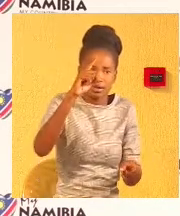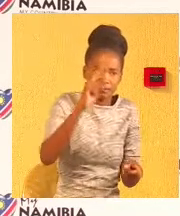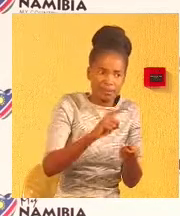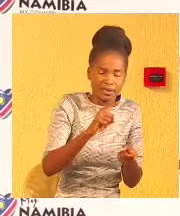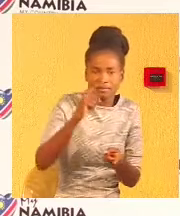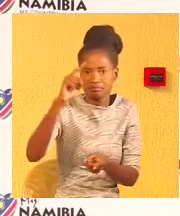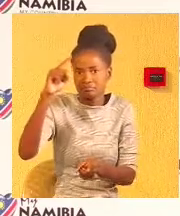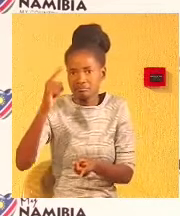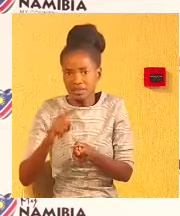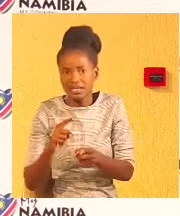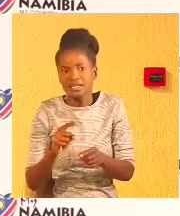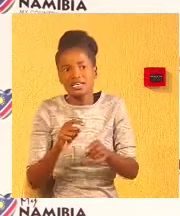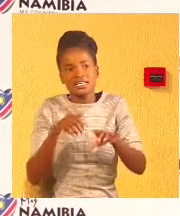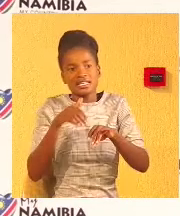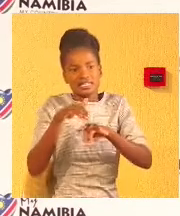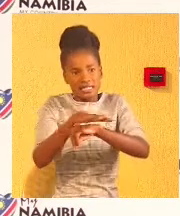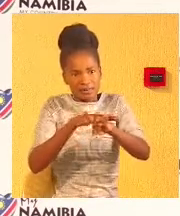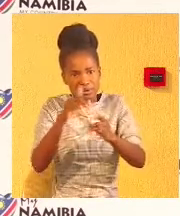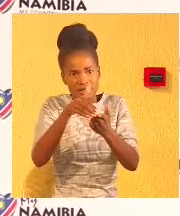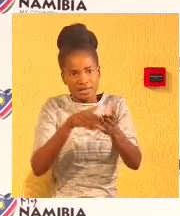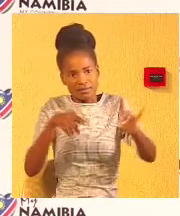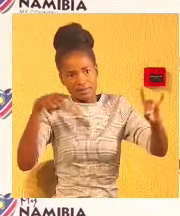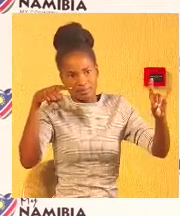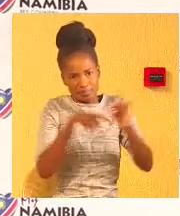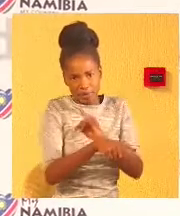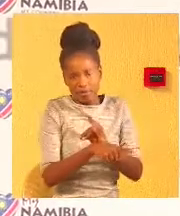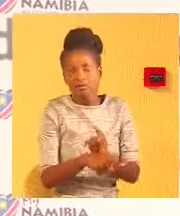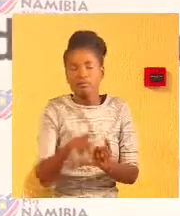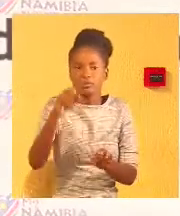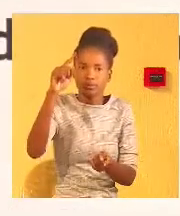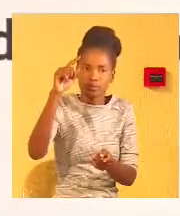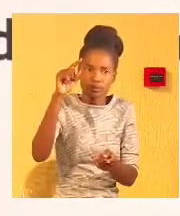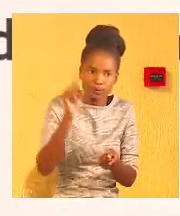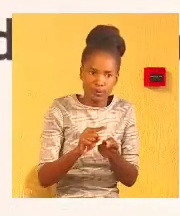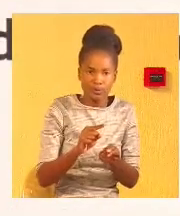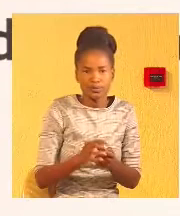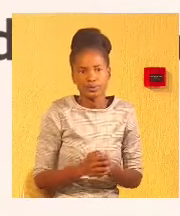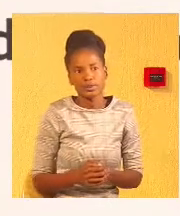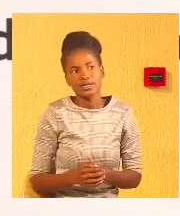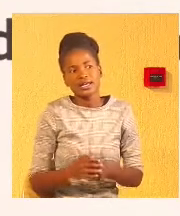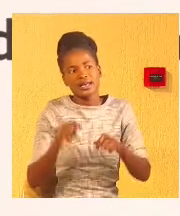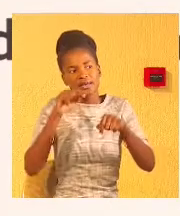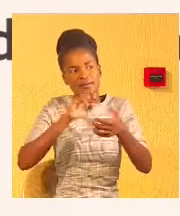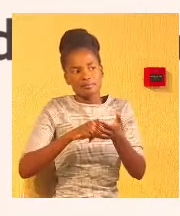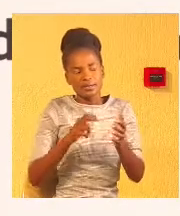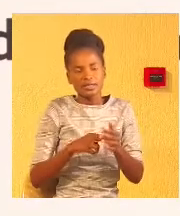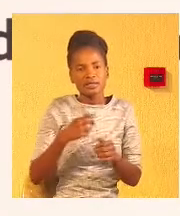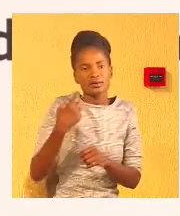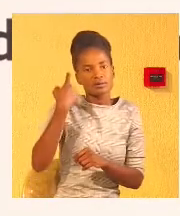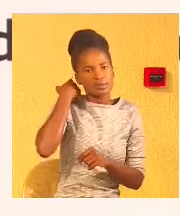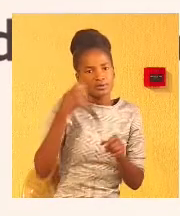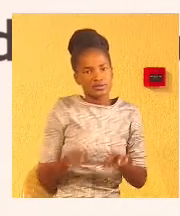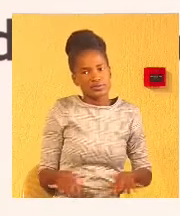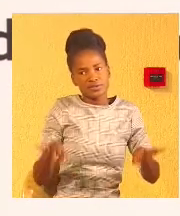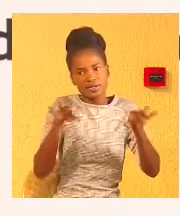the abattoirs. And that also made us not being able to timely meet our